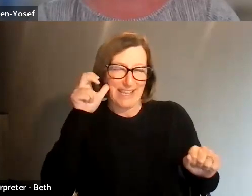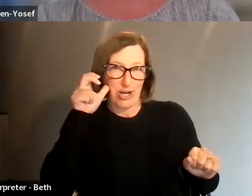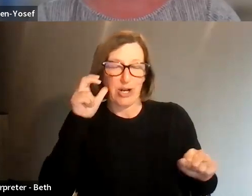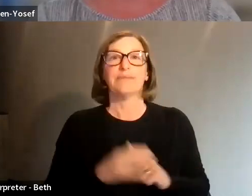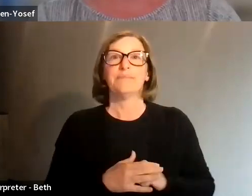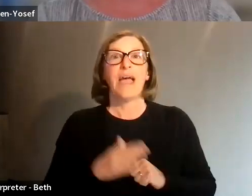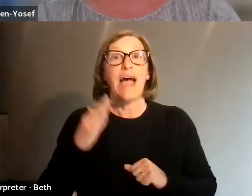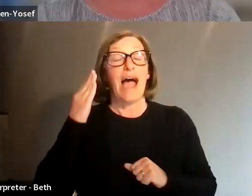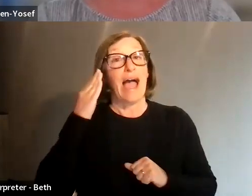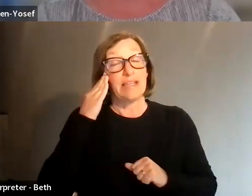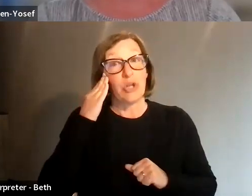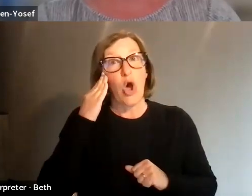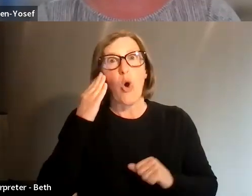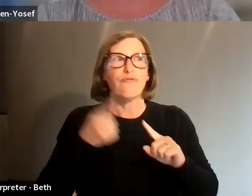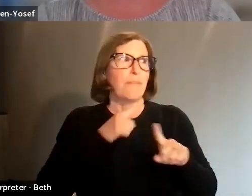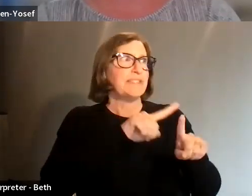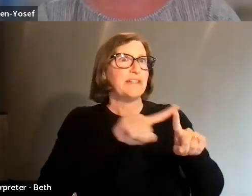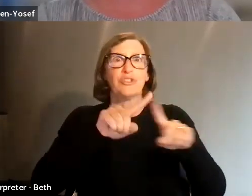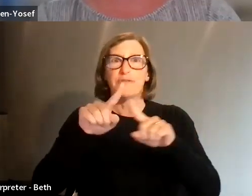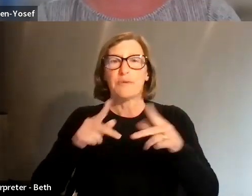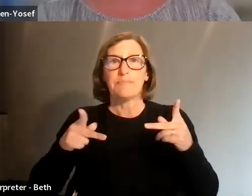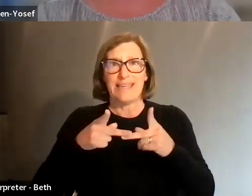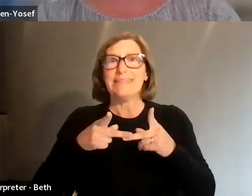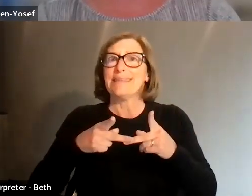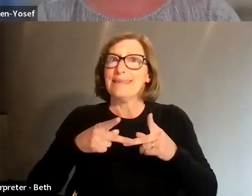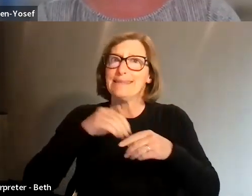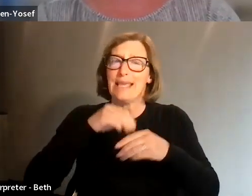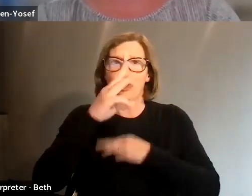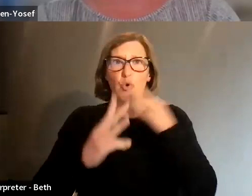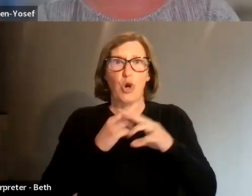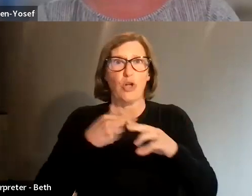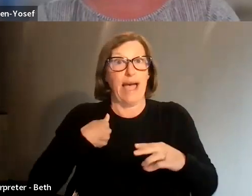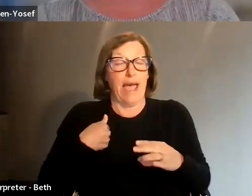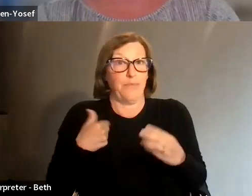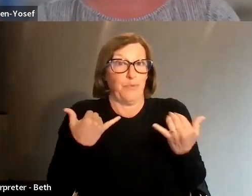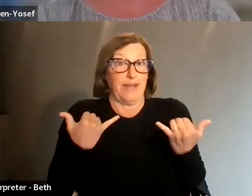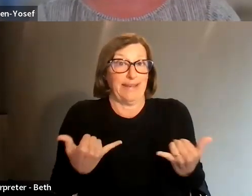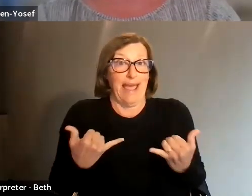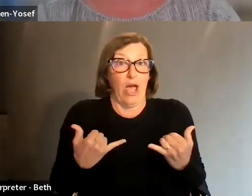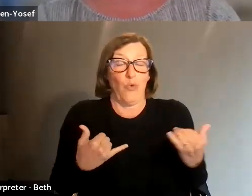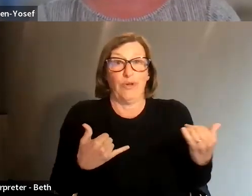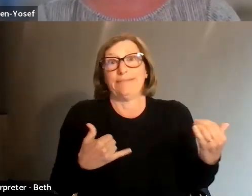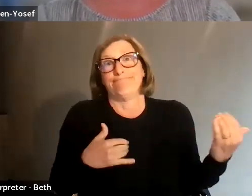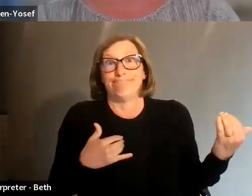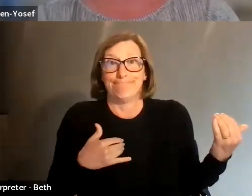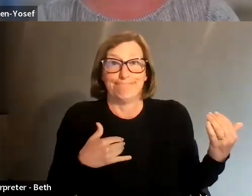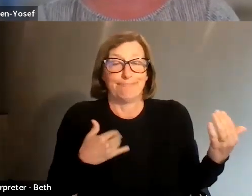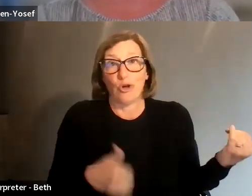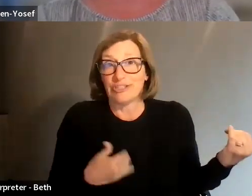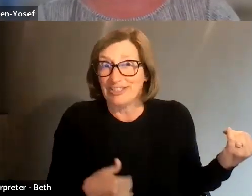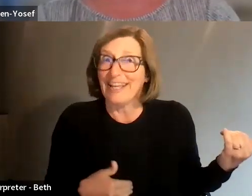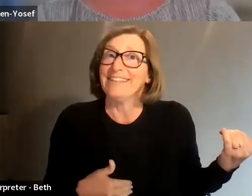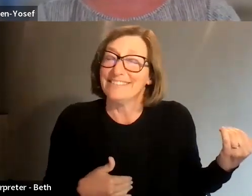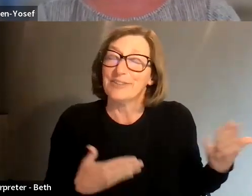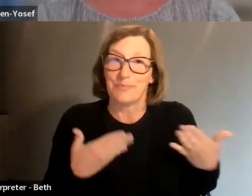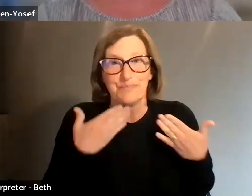calling in from around the globe. I happen to be in Buenos Aires, so I think all of us we've got several continents handled here. So thank you for